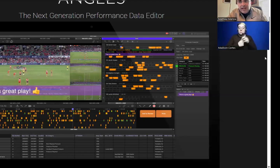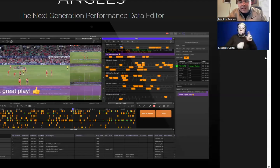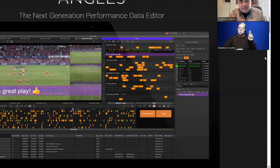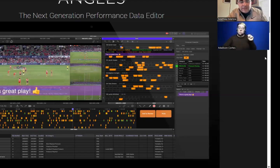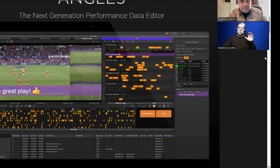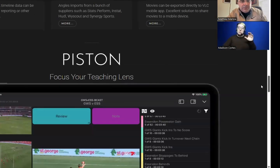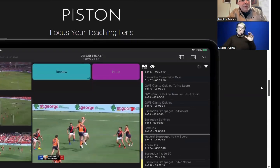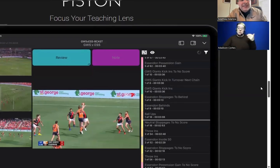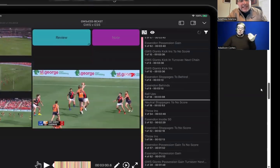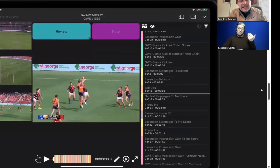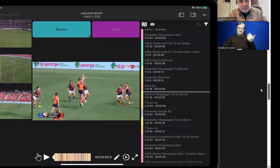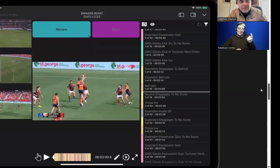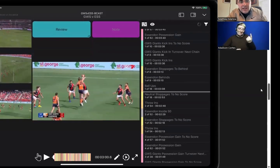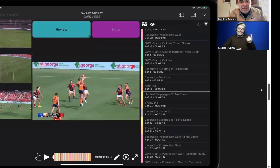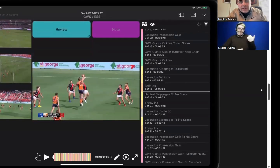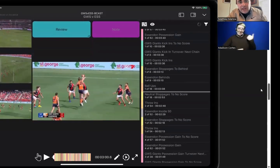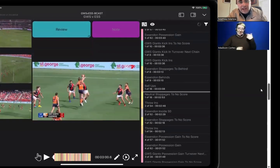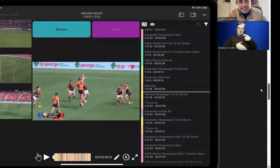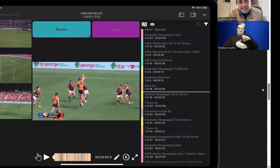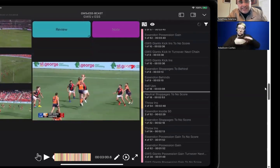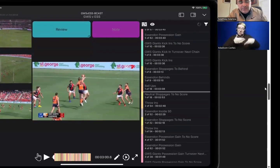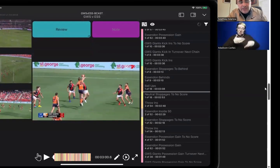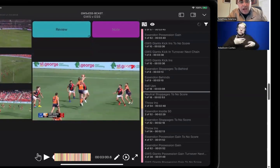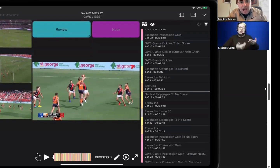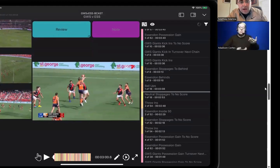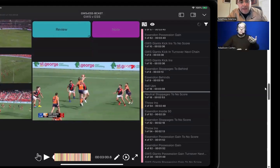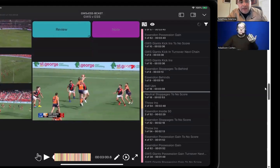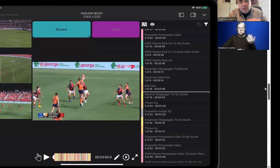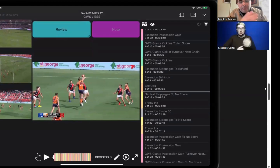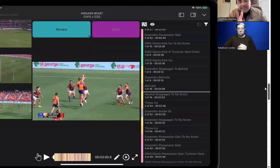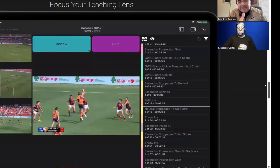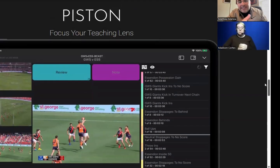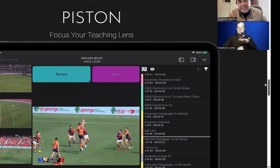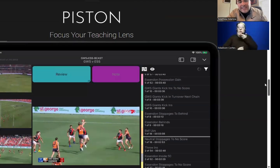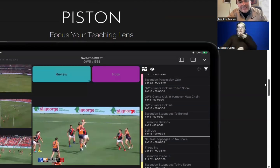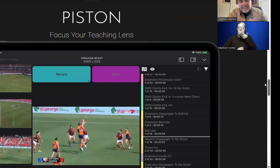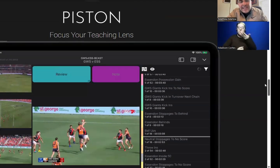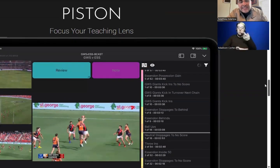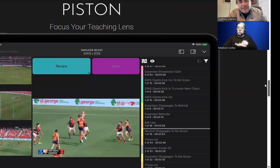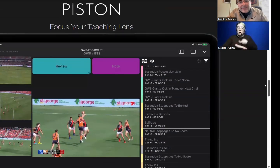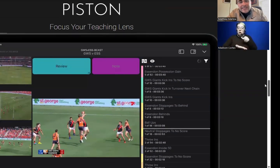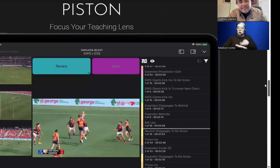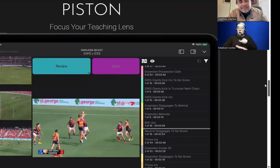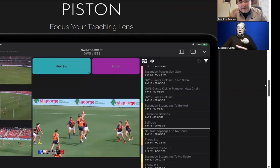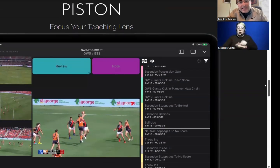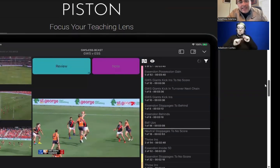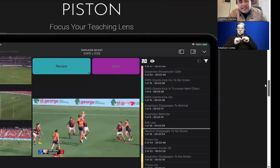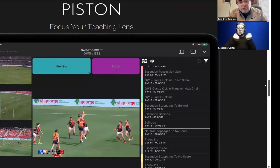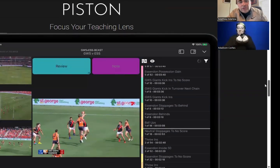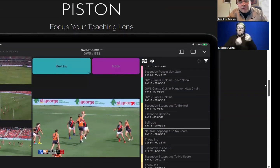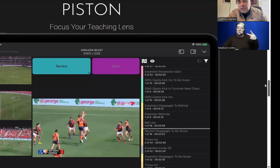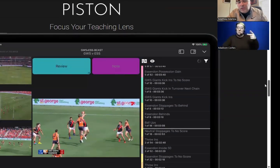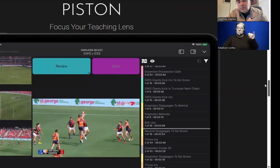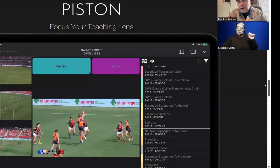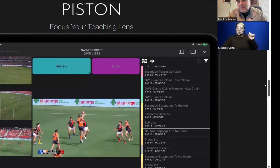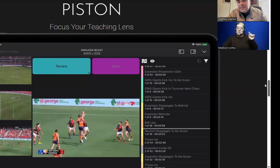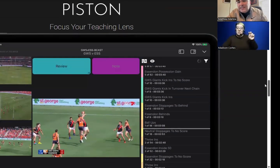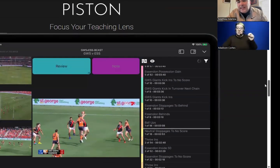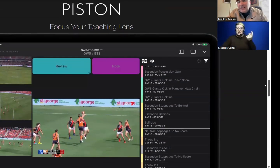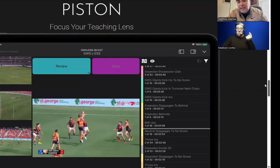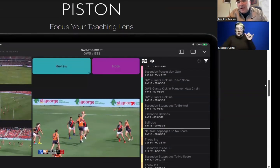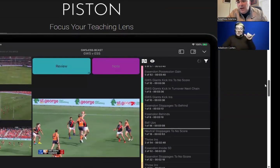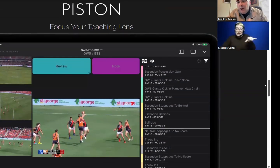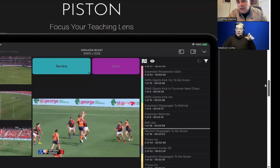with their number 2 in the nation field hockey team. And what piston is piston is something that the coaches can use right